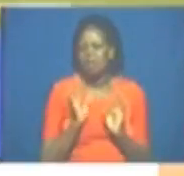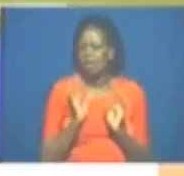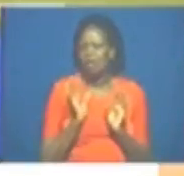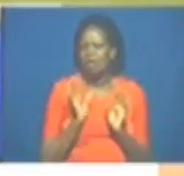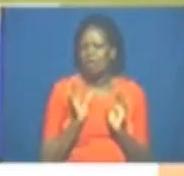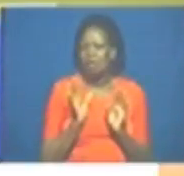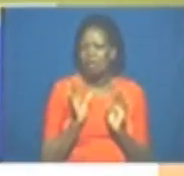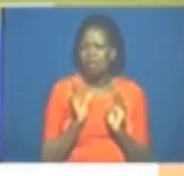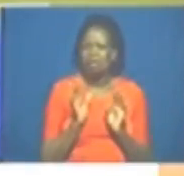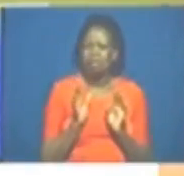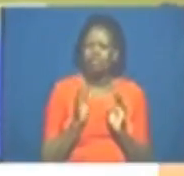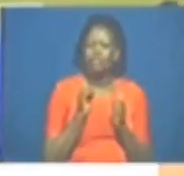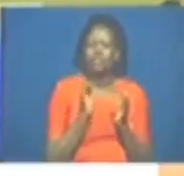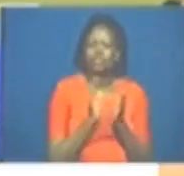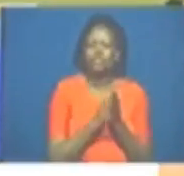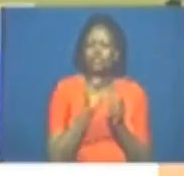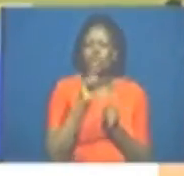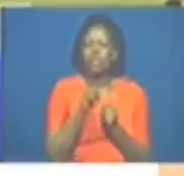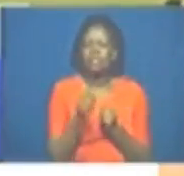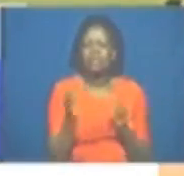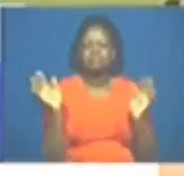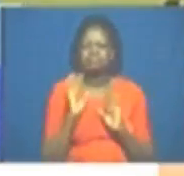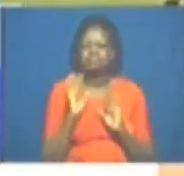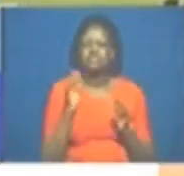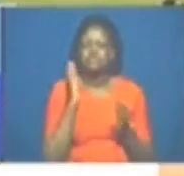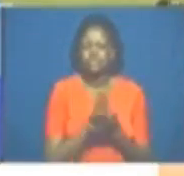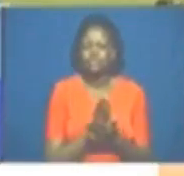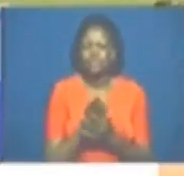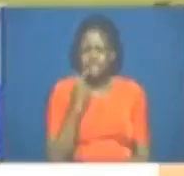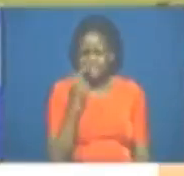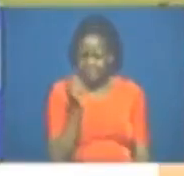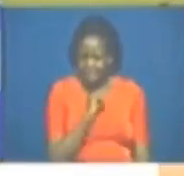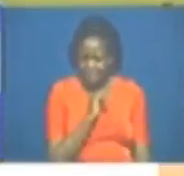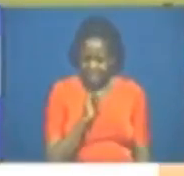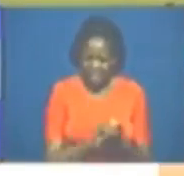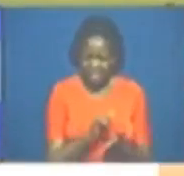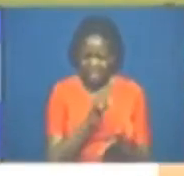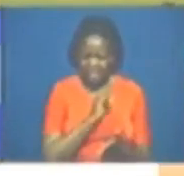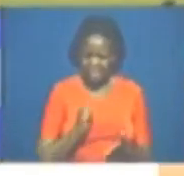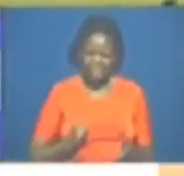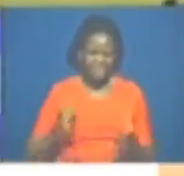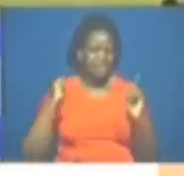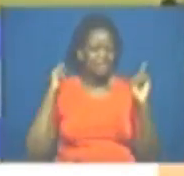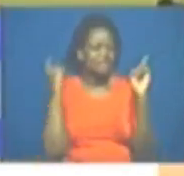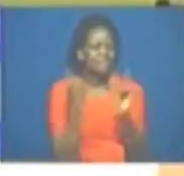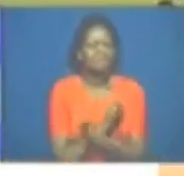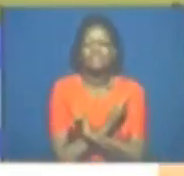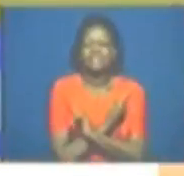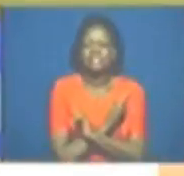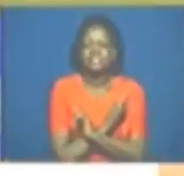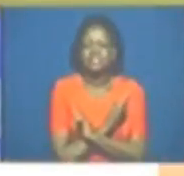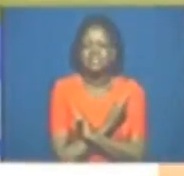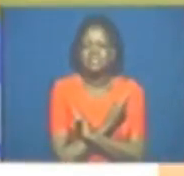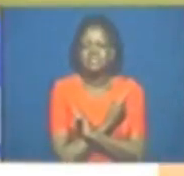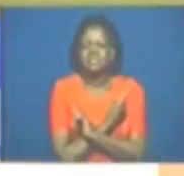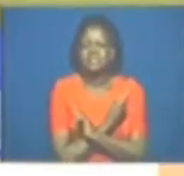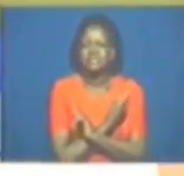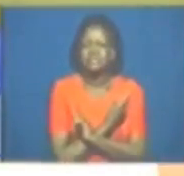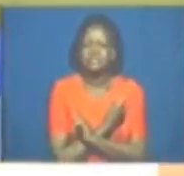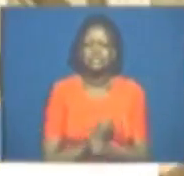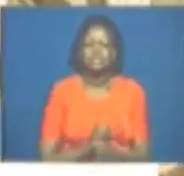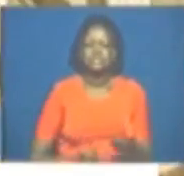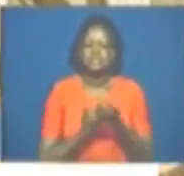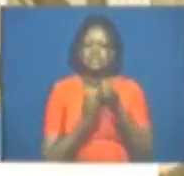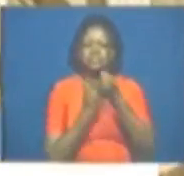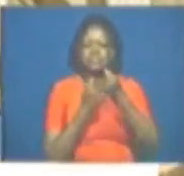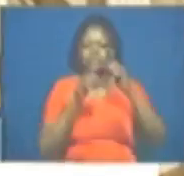but just doing our responsibility. So I'm sure, like you can see and you will see, that this Senate is going to be completely different. It's a pro-devolution Senate.